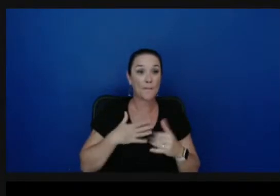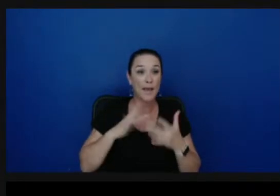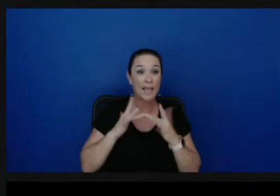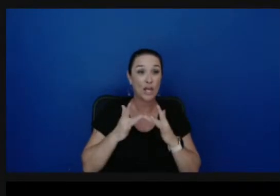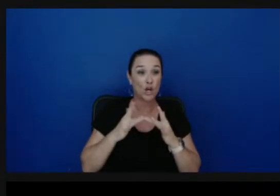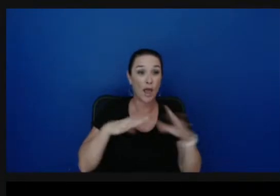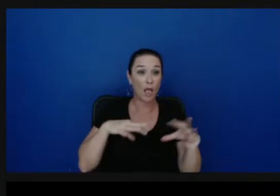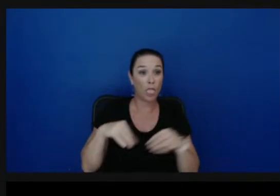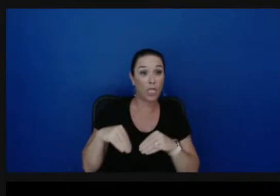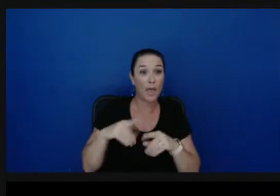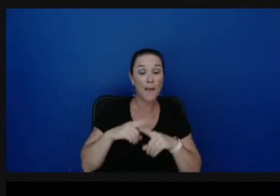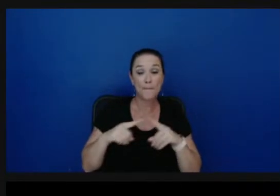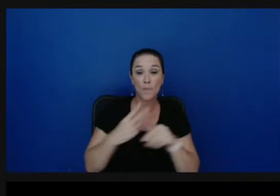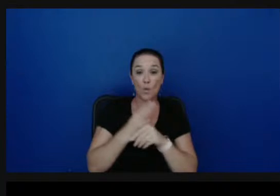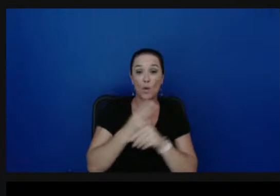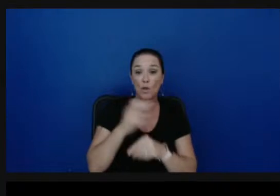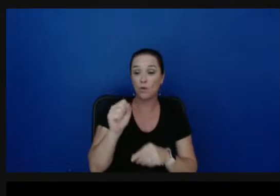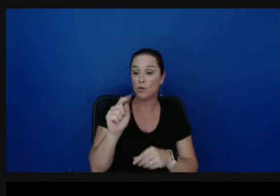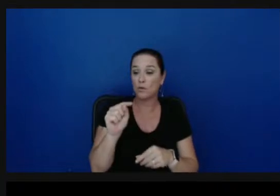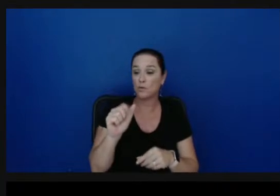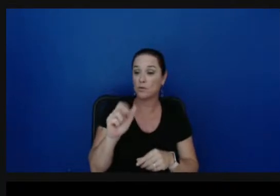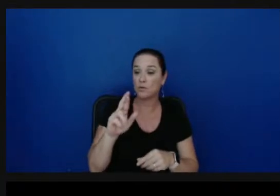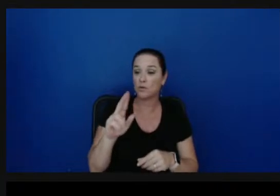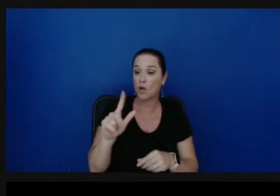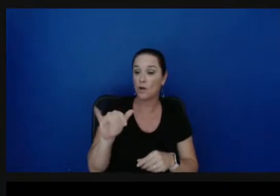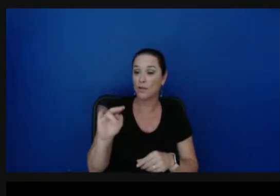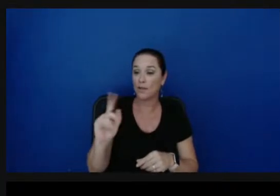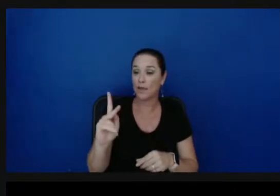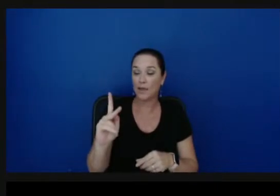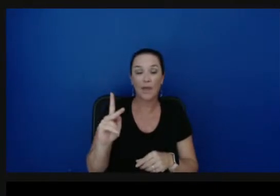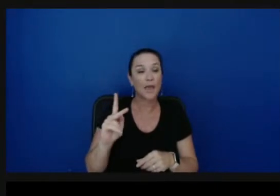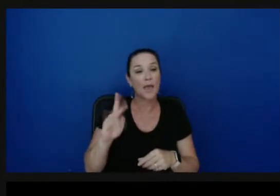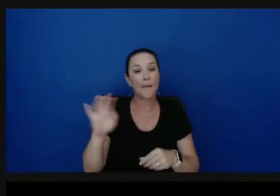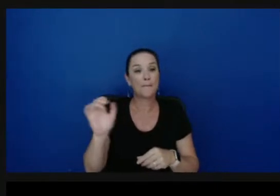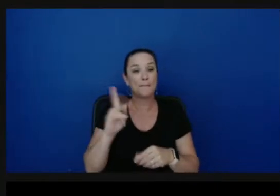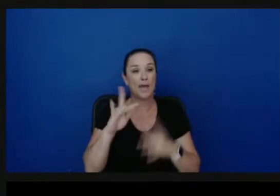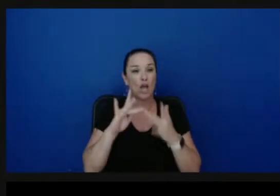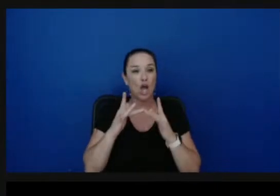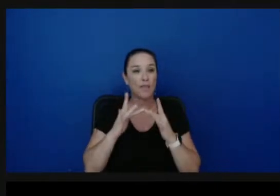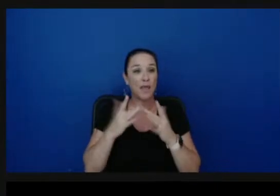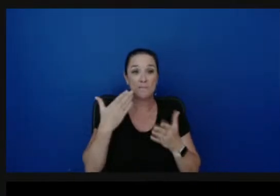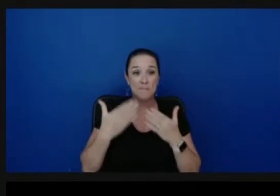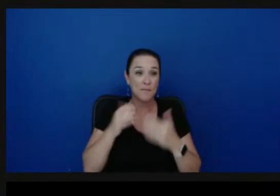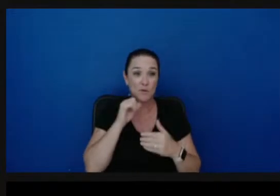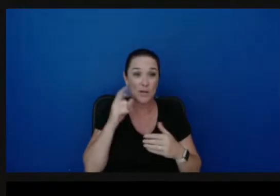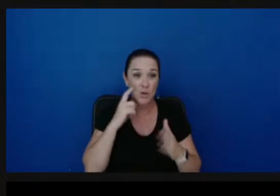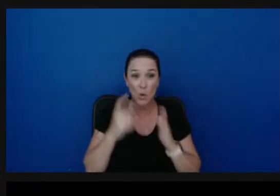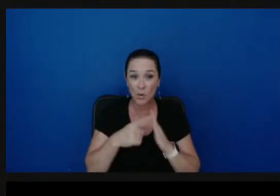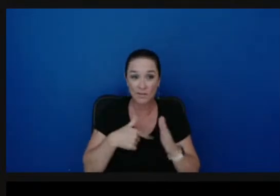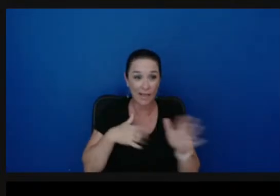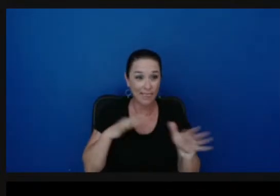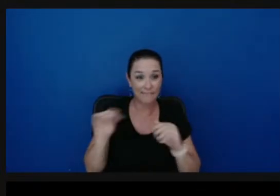able to deploy the Starlink and get back online, and probably didn't even notice that I was gone.